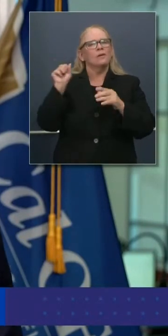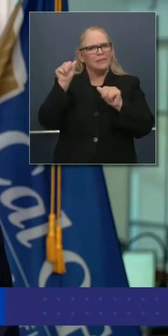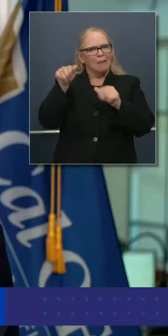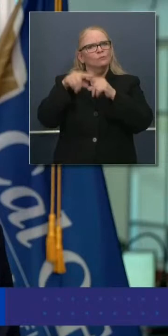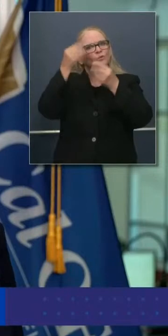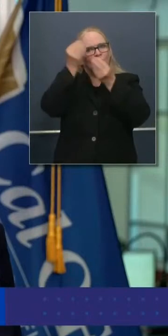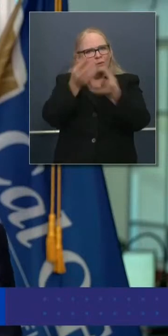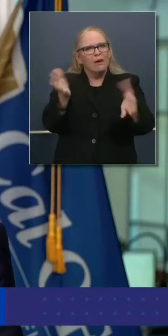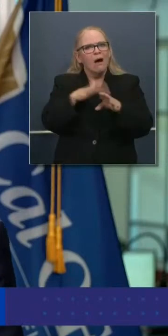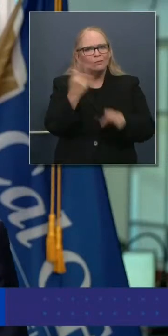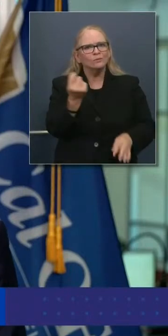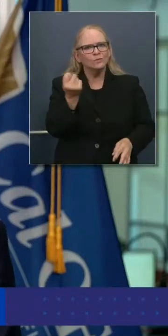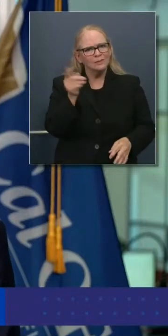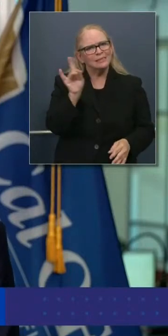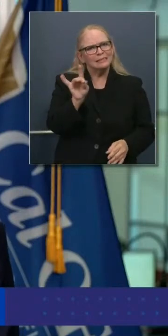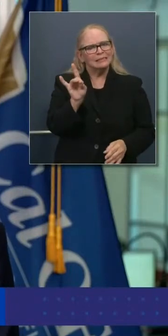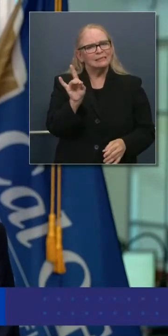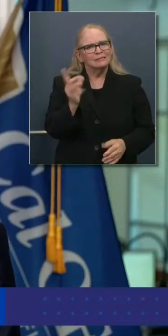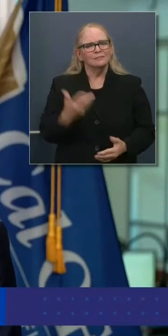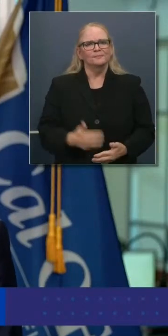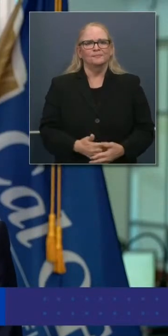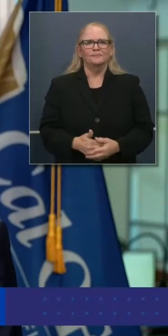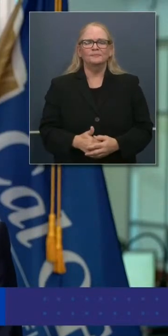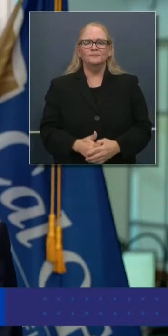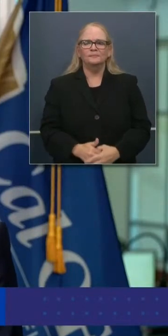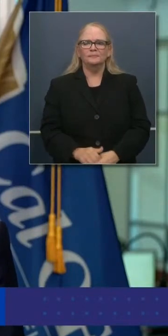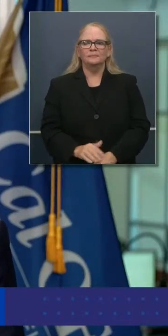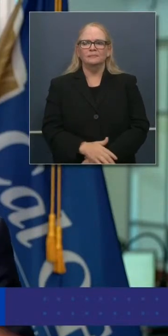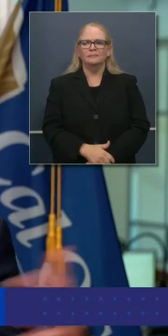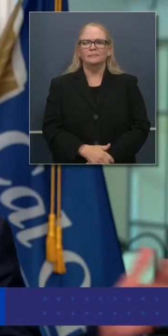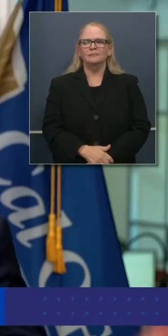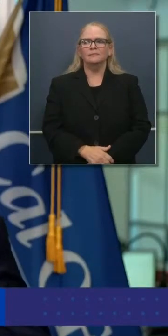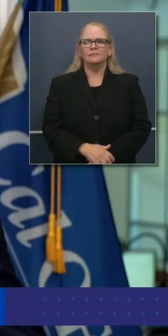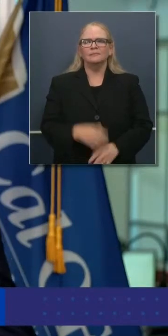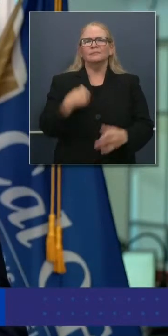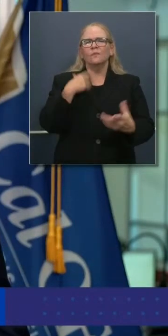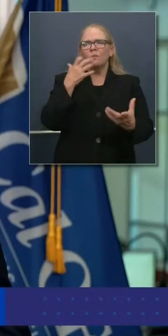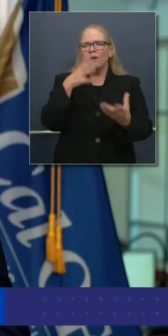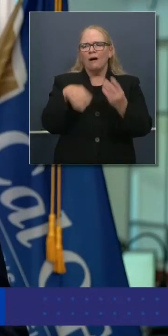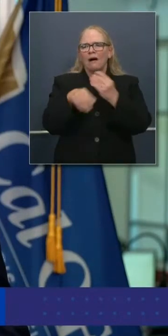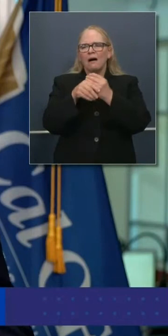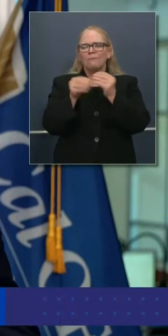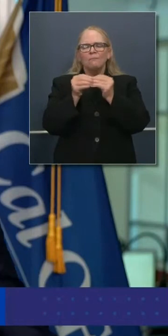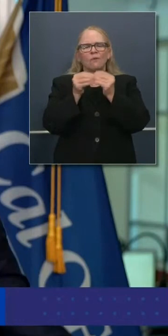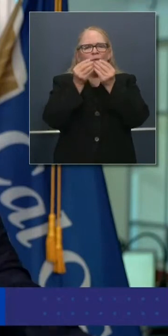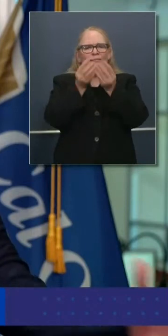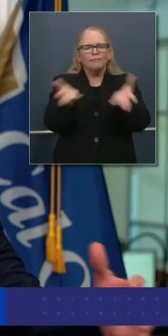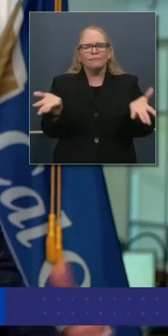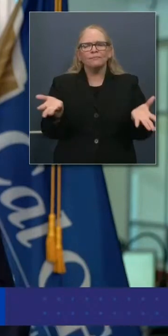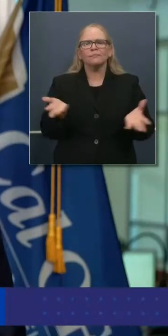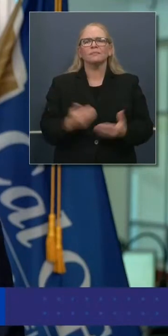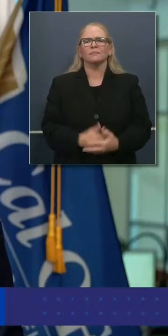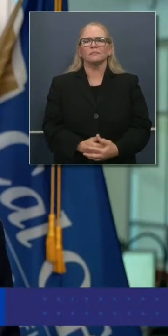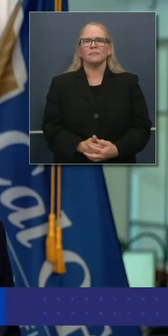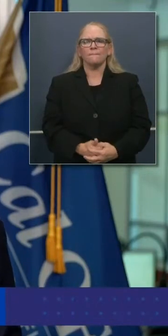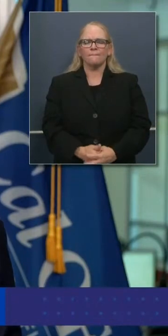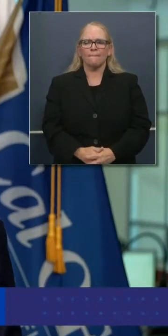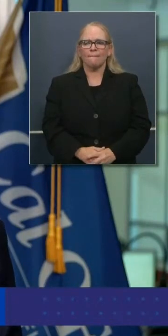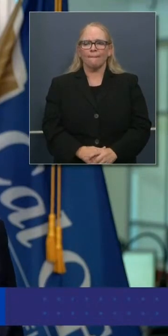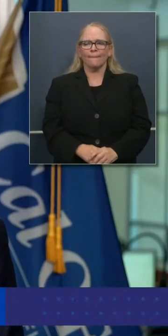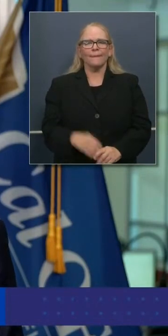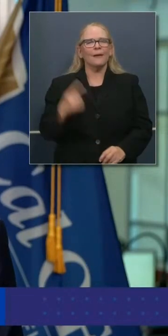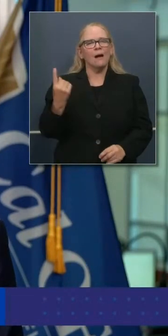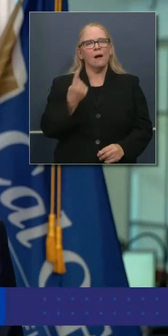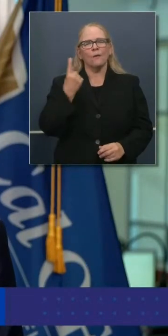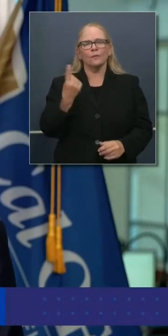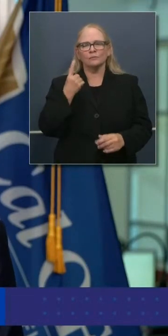just say this, though. I think this is really important. It's one thing, look, nature of things, you're dealing with